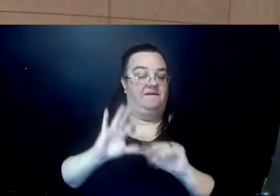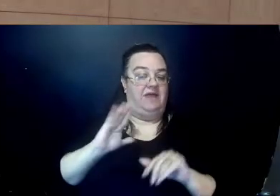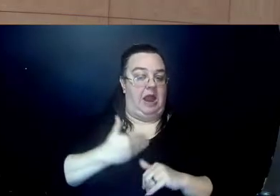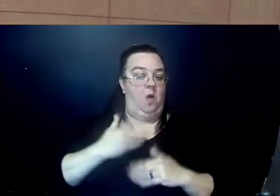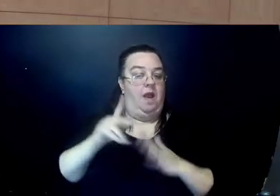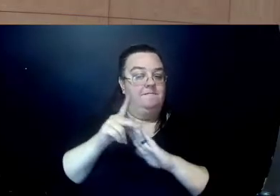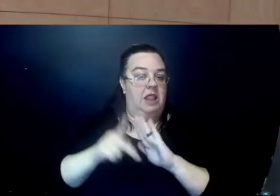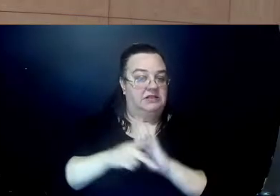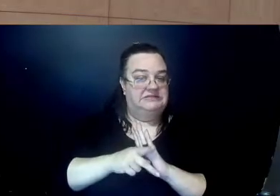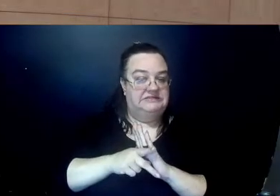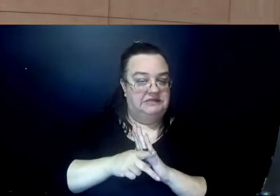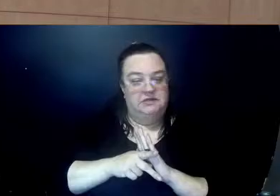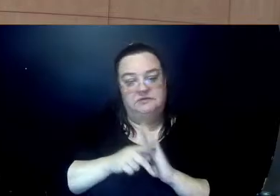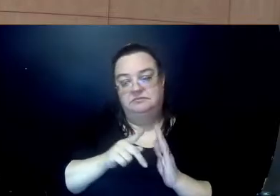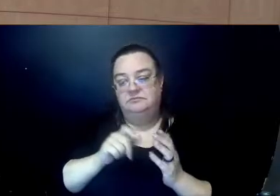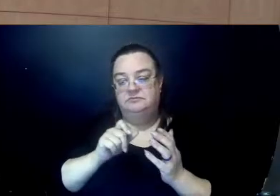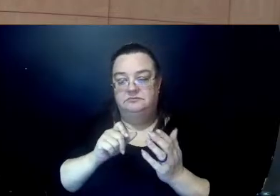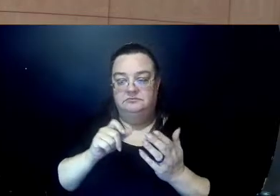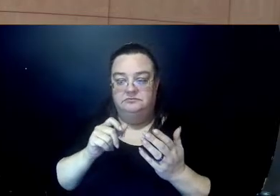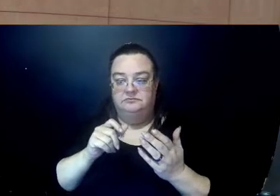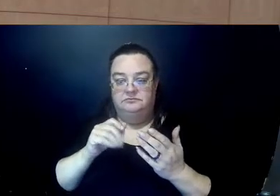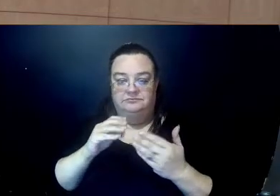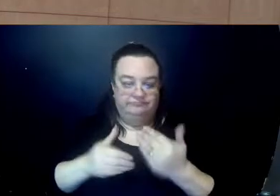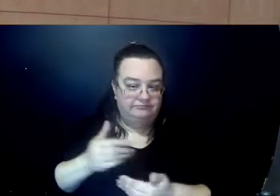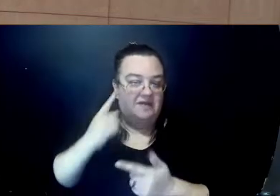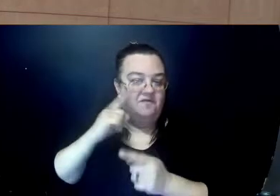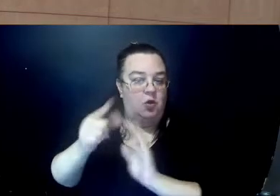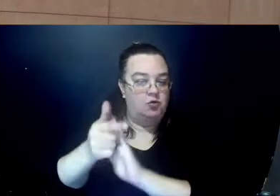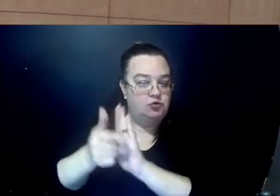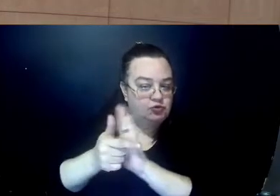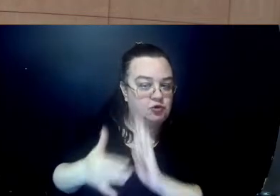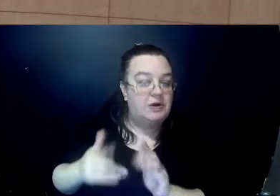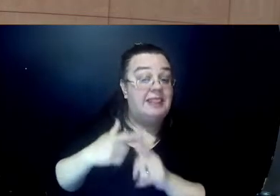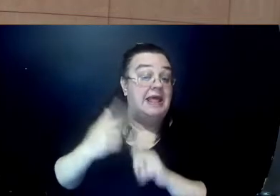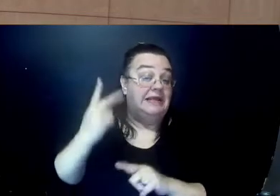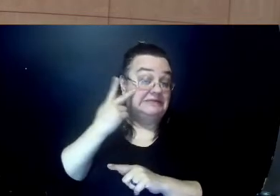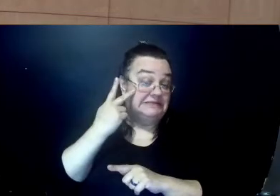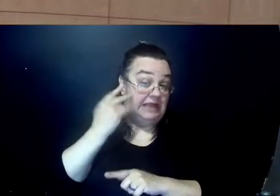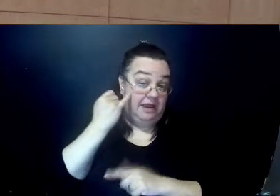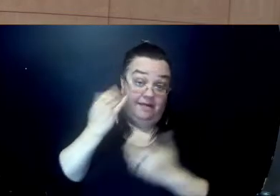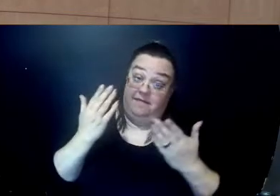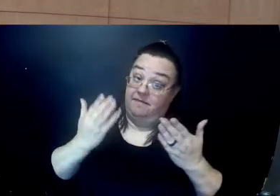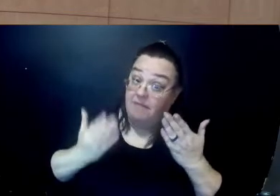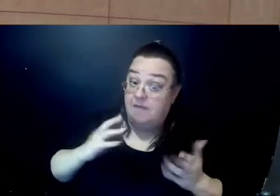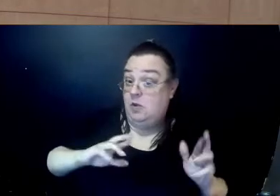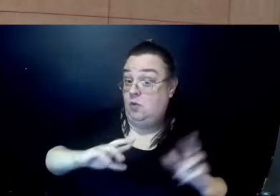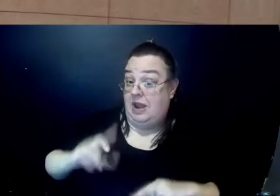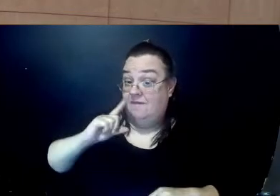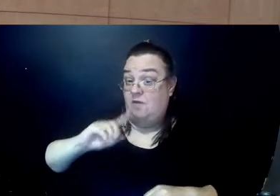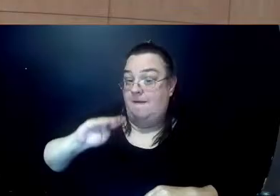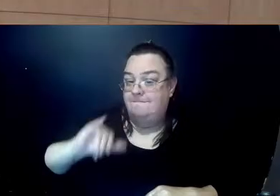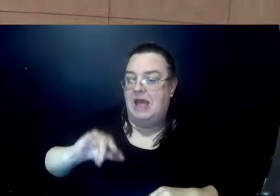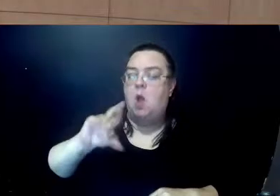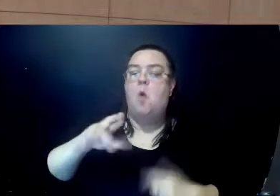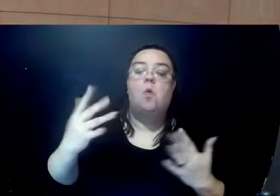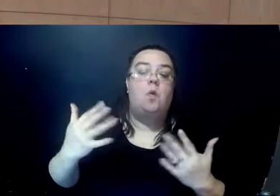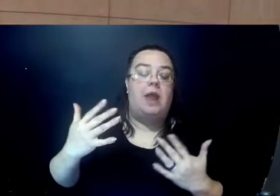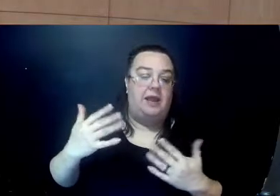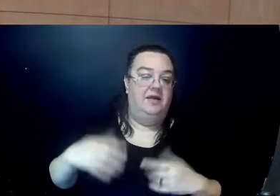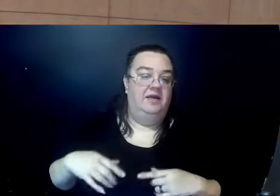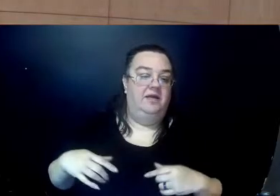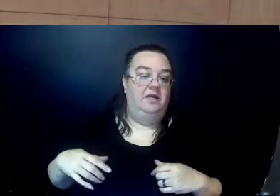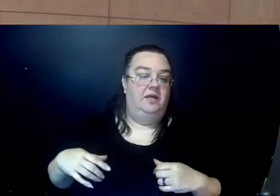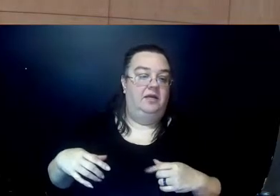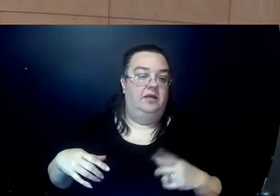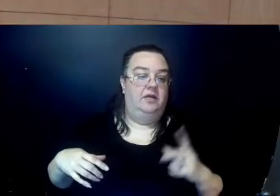direction for the attorney, and then see if we might be ready for May or whether we wait. I had one more